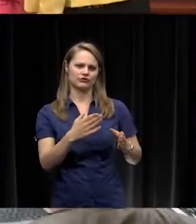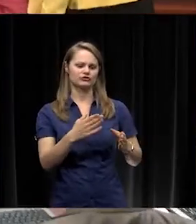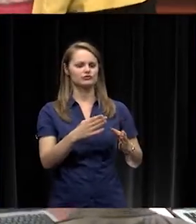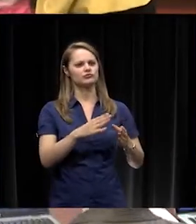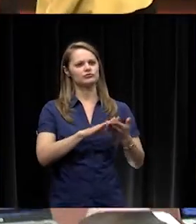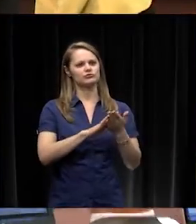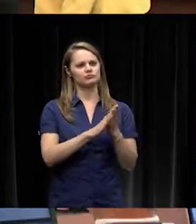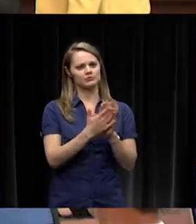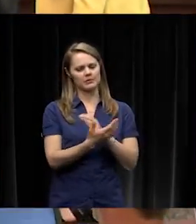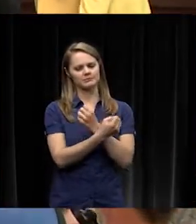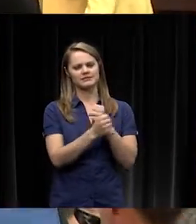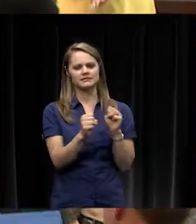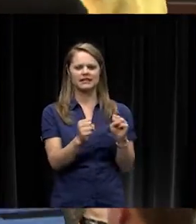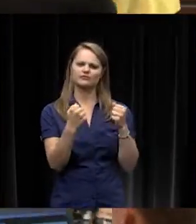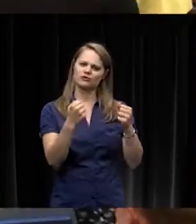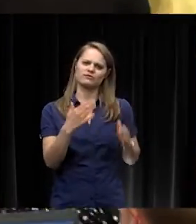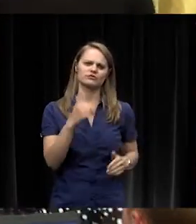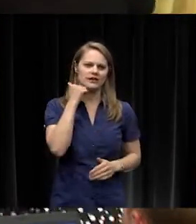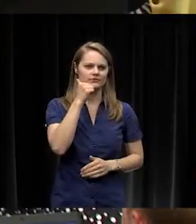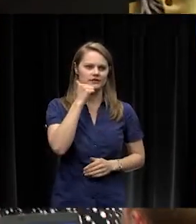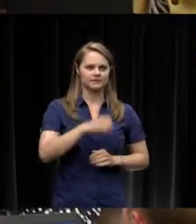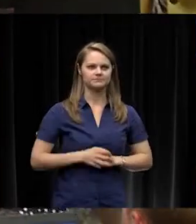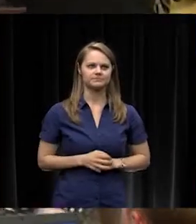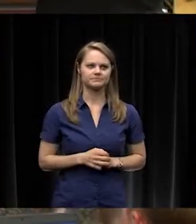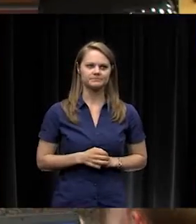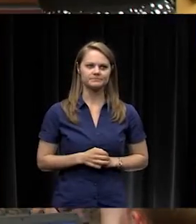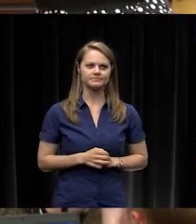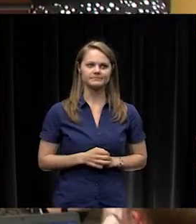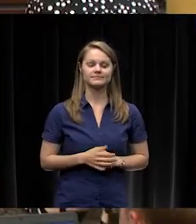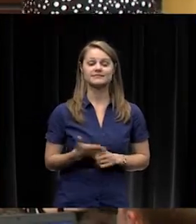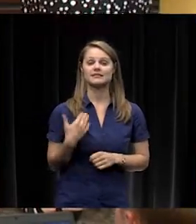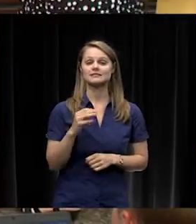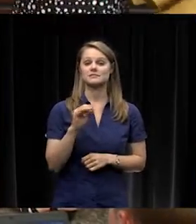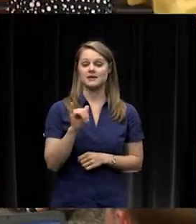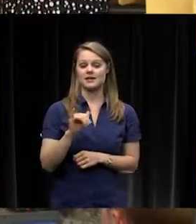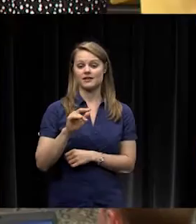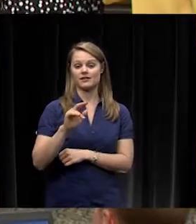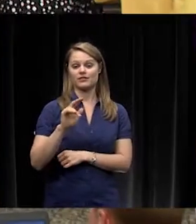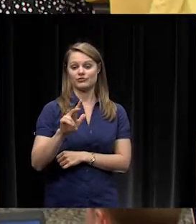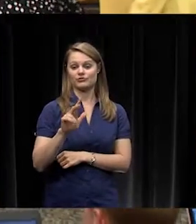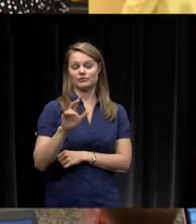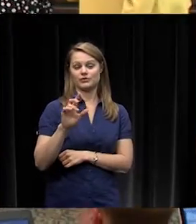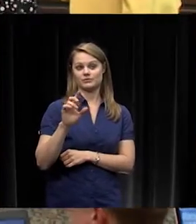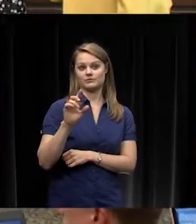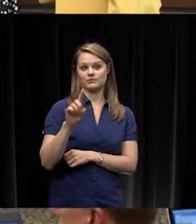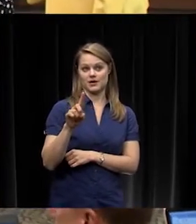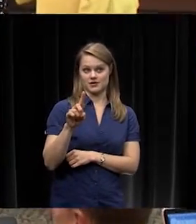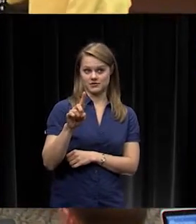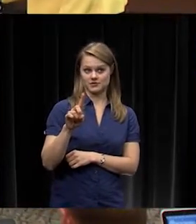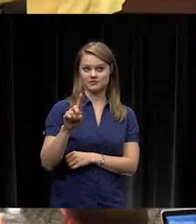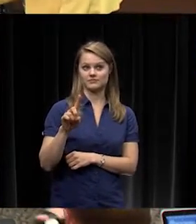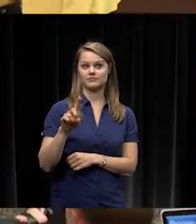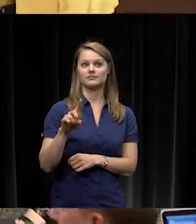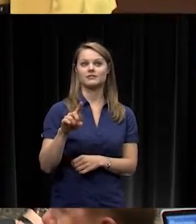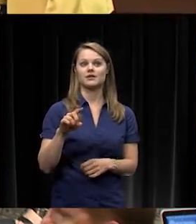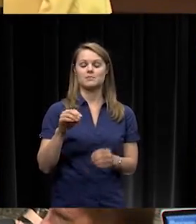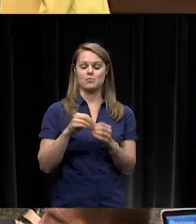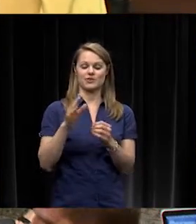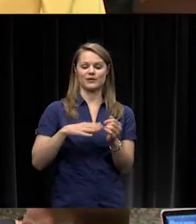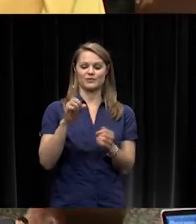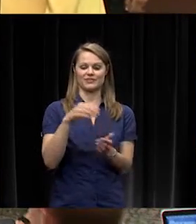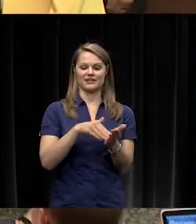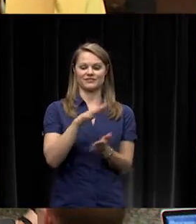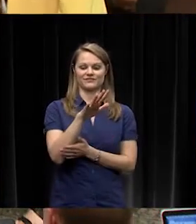more. On graduation night this May, 32 First Student bus drivers drove more than 1,500 Olathe seniors on First Student buses to a